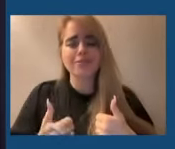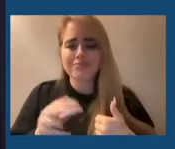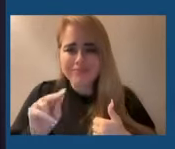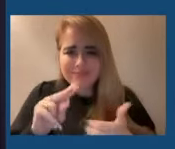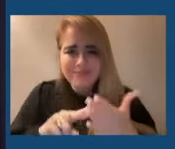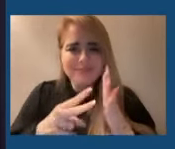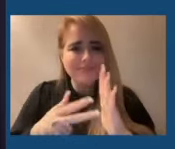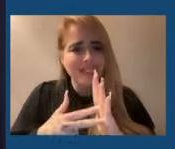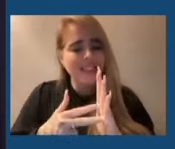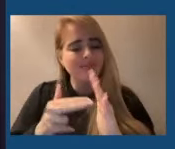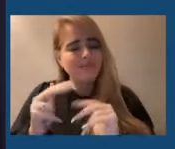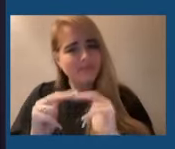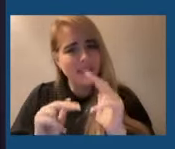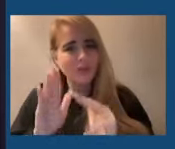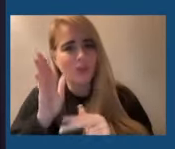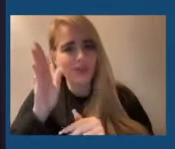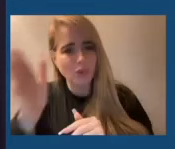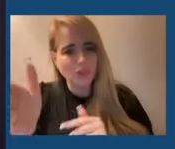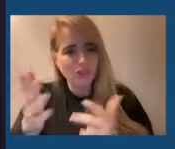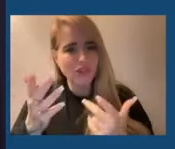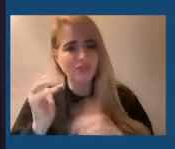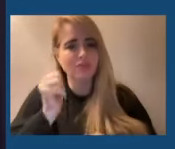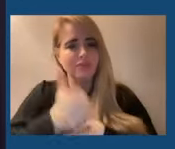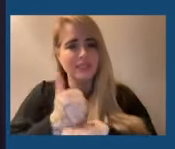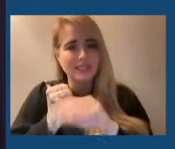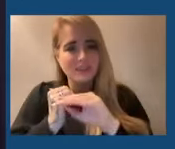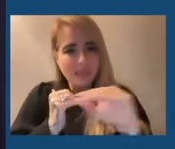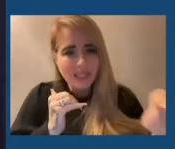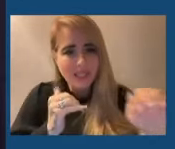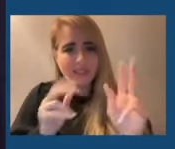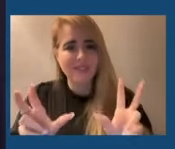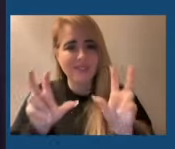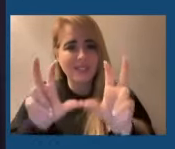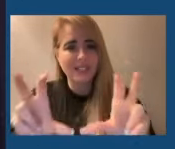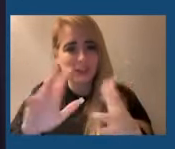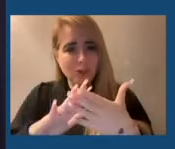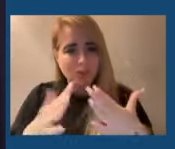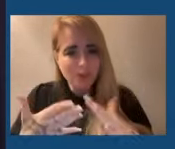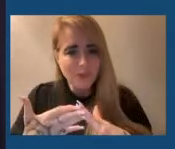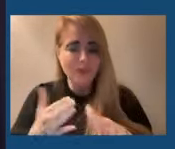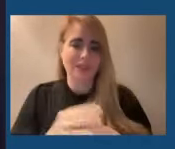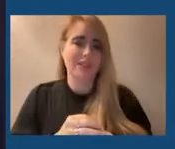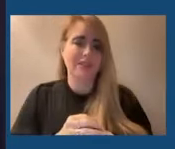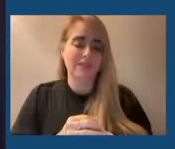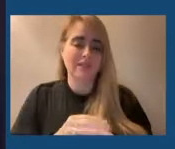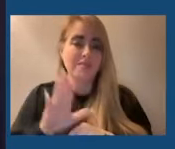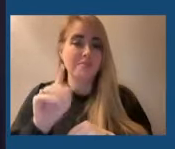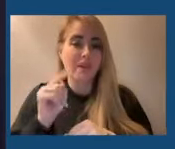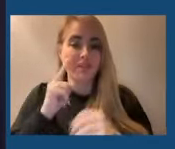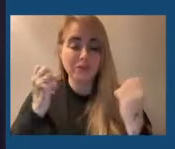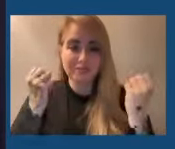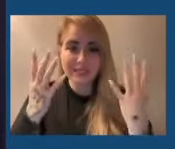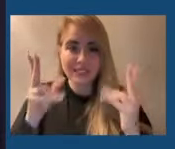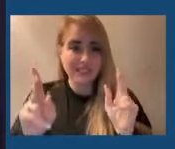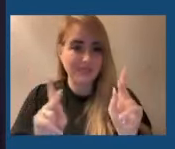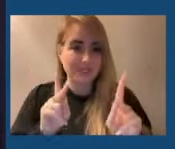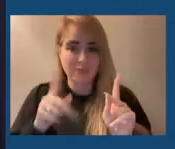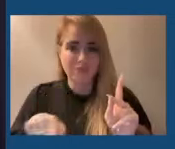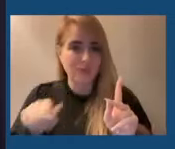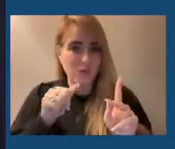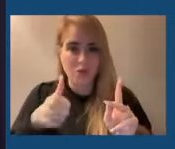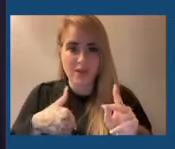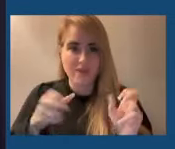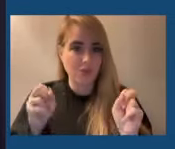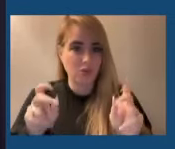It's about creating stability. It's about investing into our communities. But for so many, they don't have an opportunity